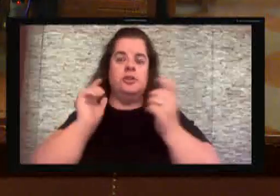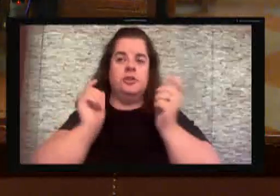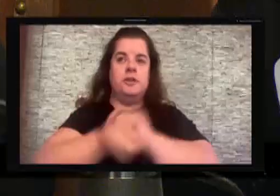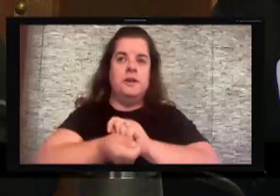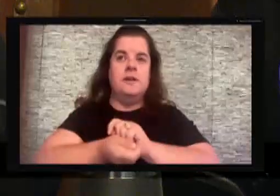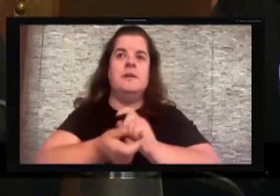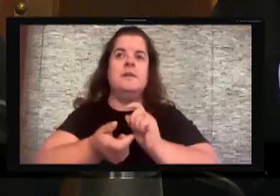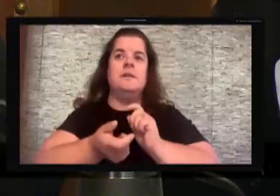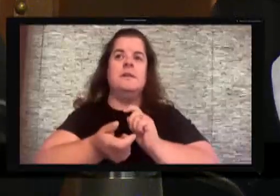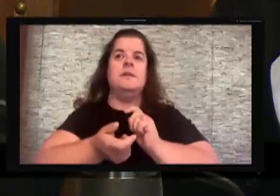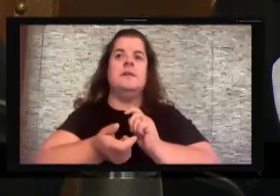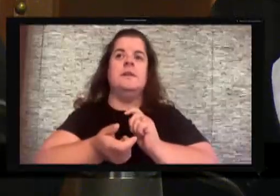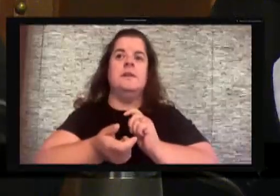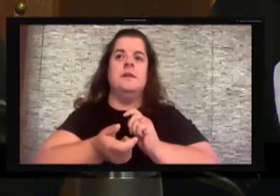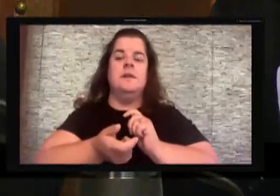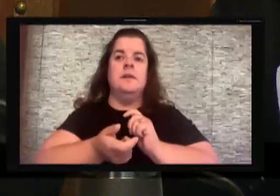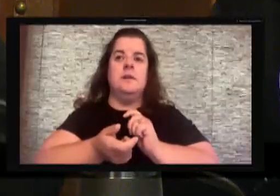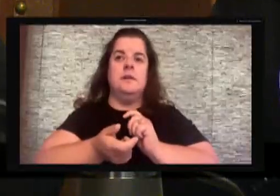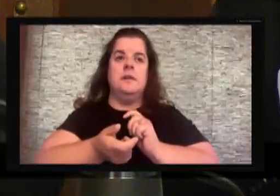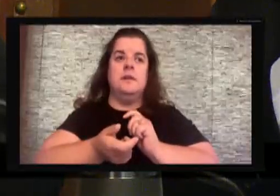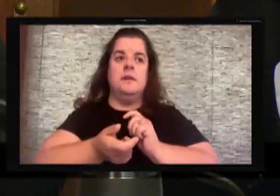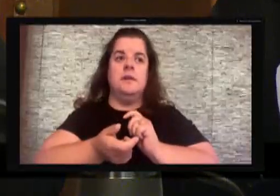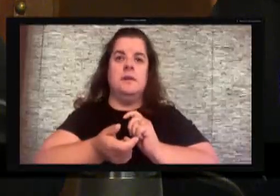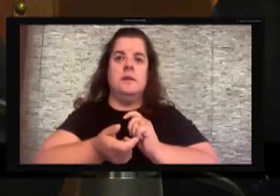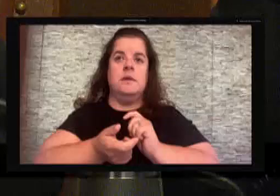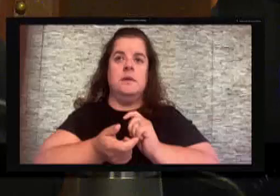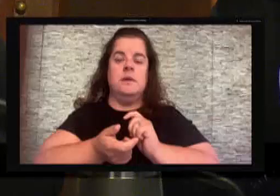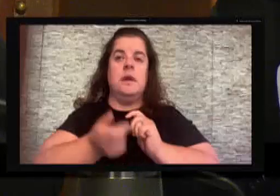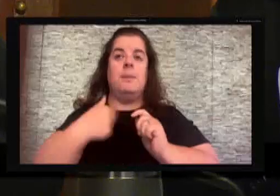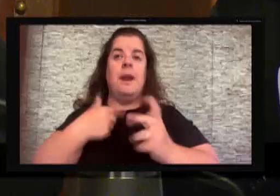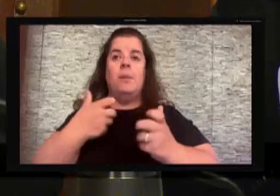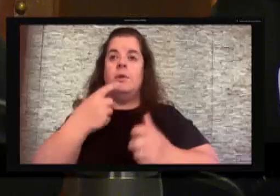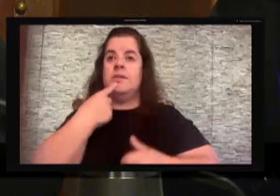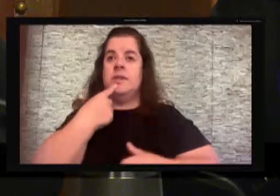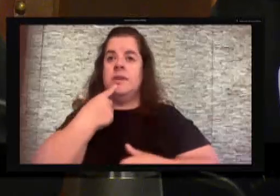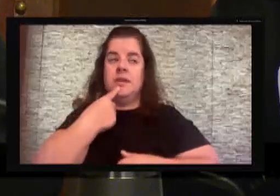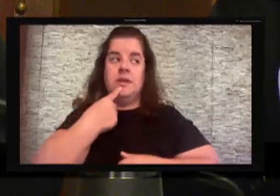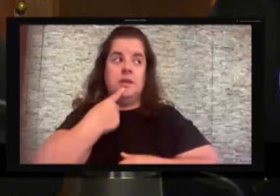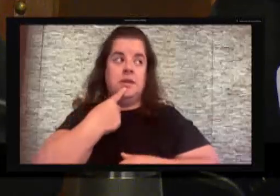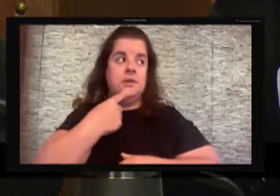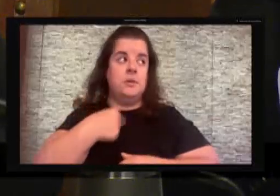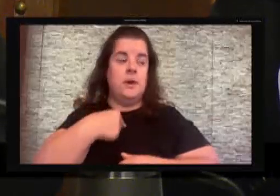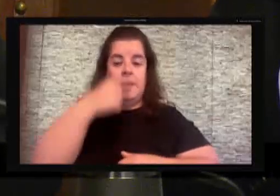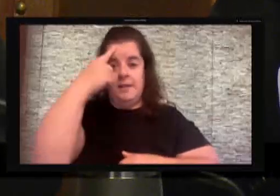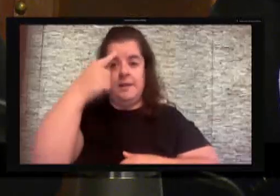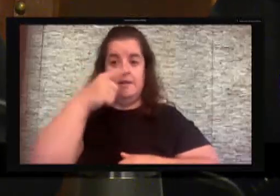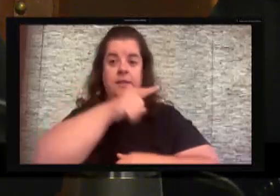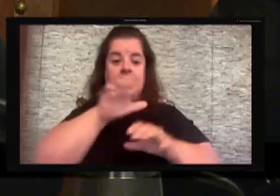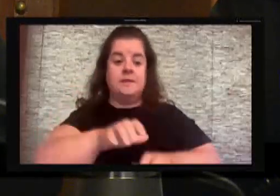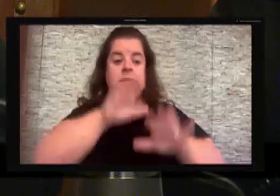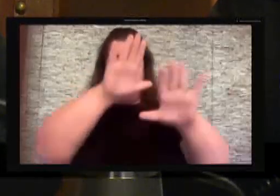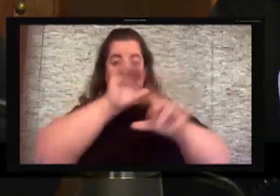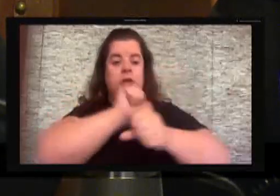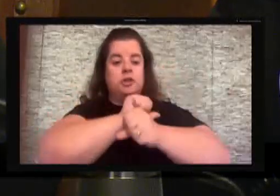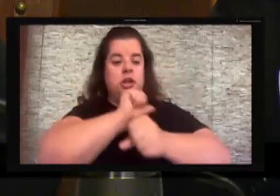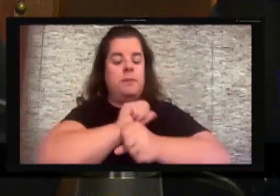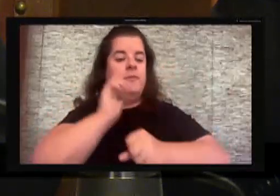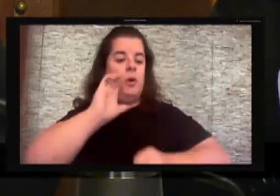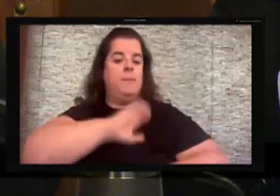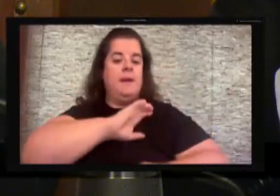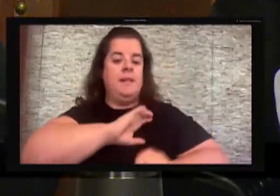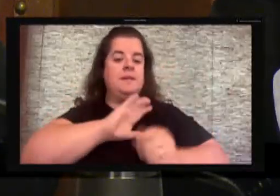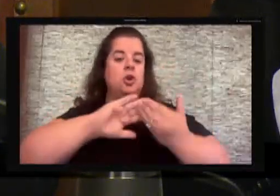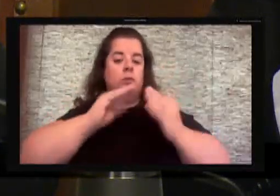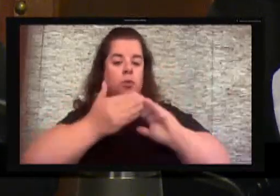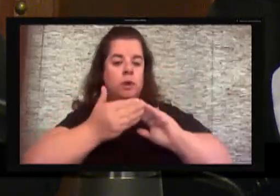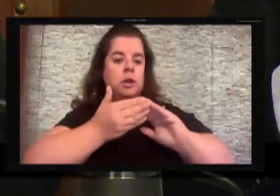another date. But I do want to say that I do think that the Pittsburgh Bureau of Police did an amazing job in police community relations, especially when